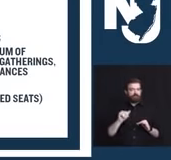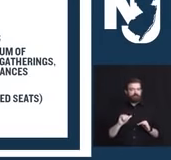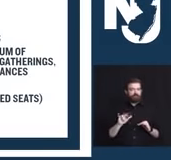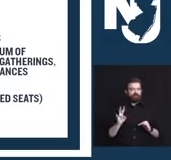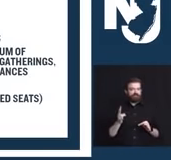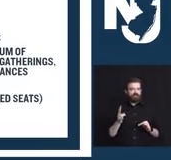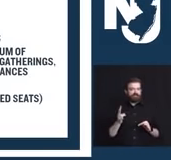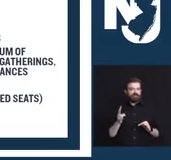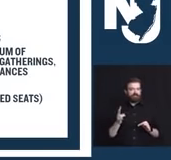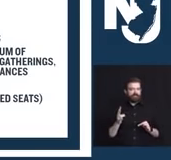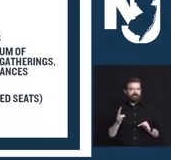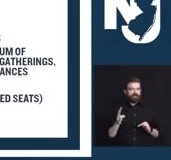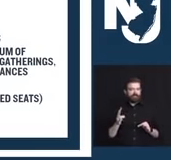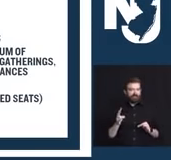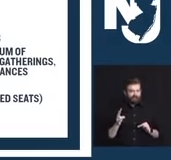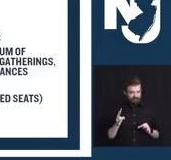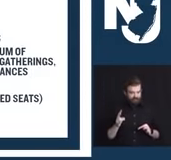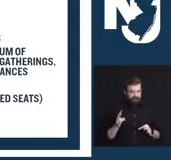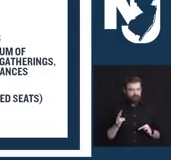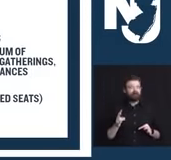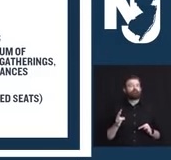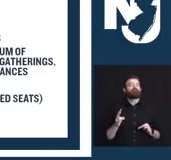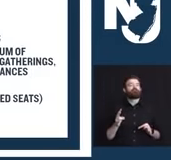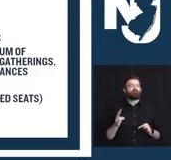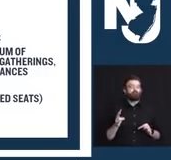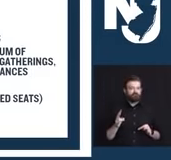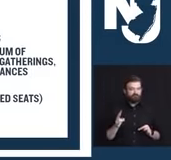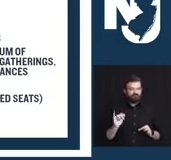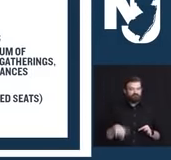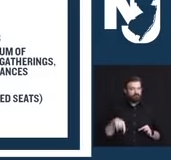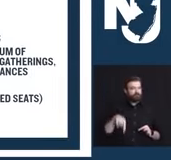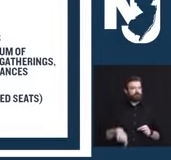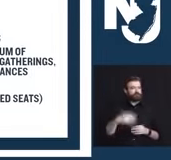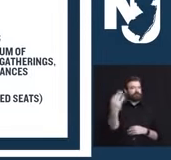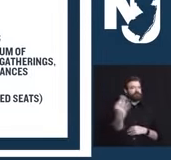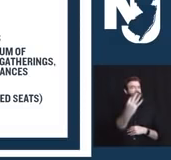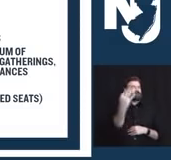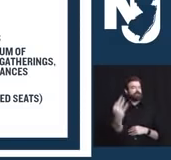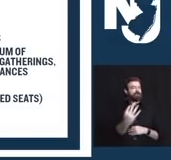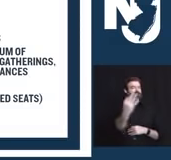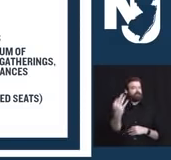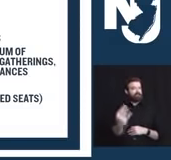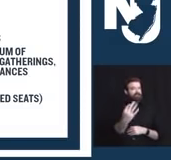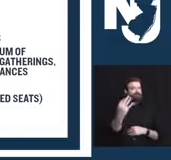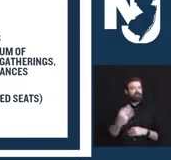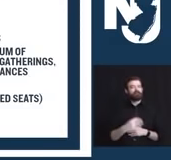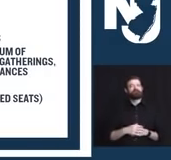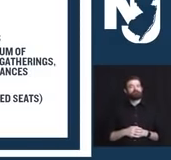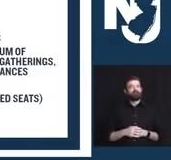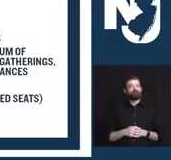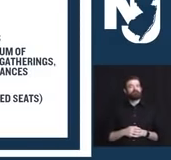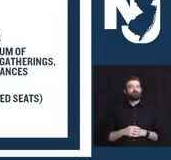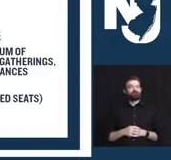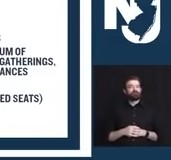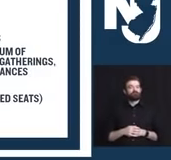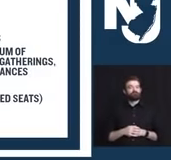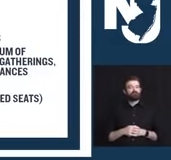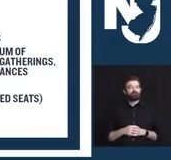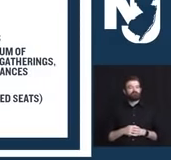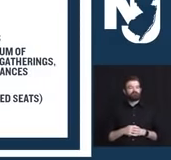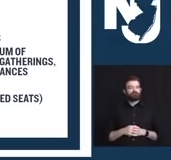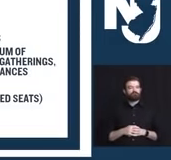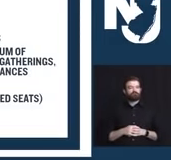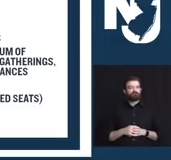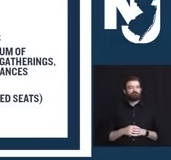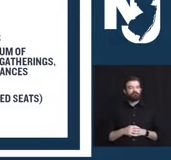10th. They are all moved up to this Friday, May 7th. As a reminder, these included